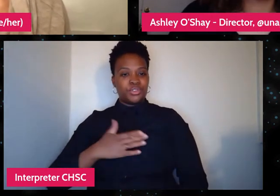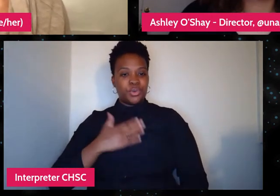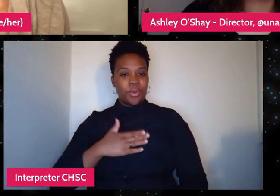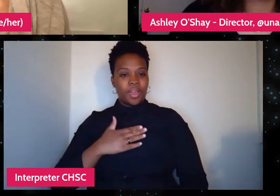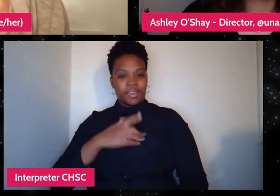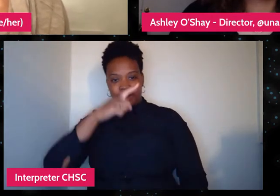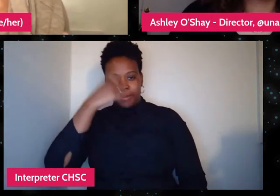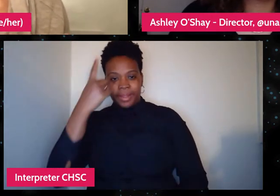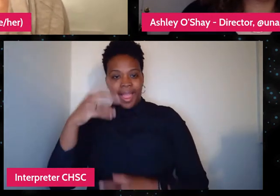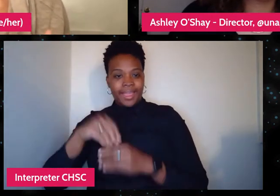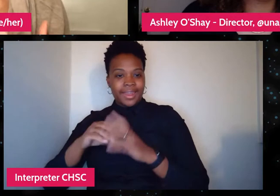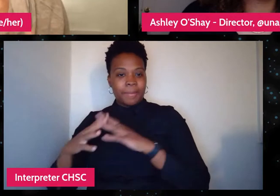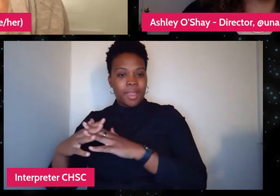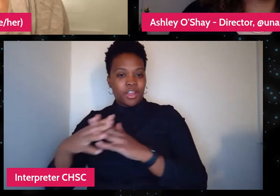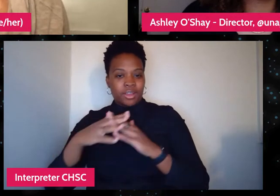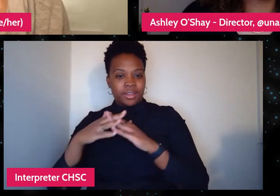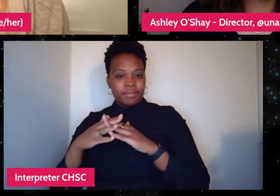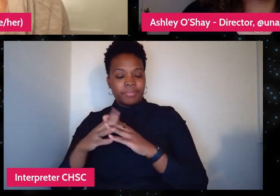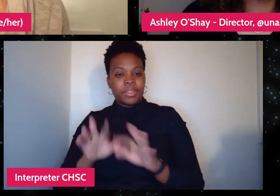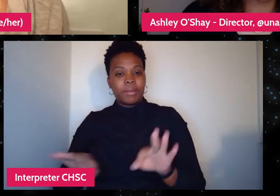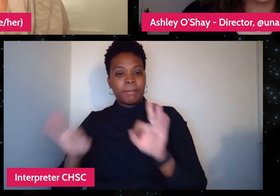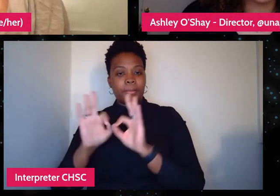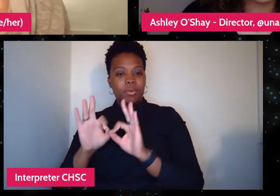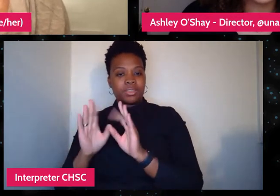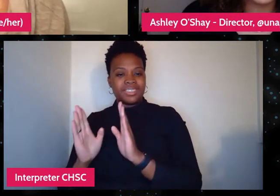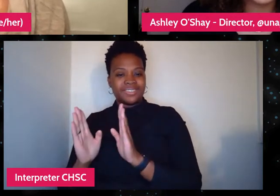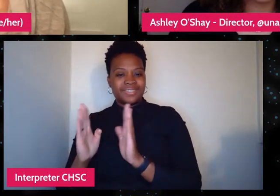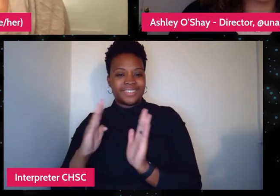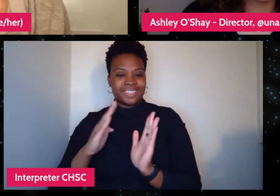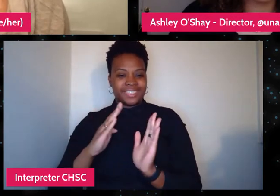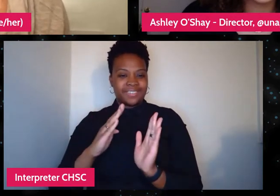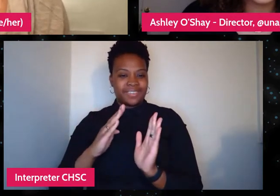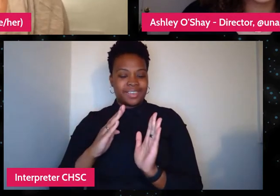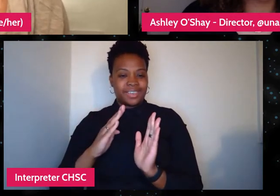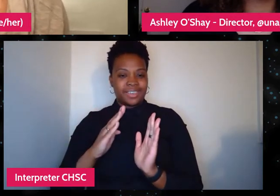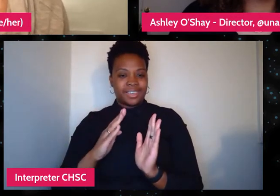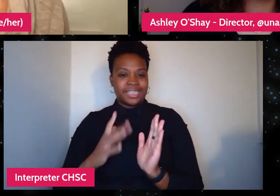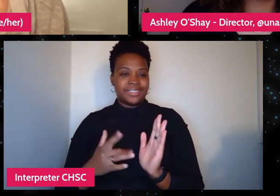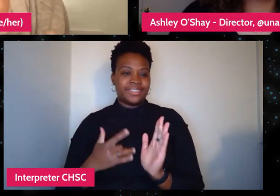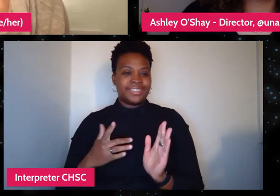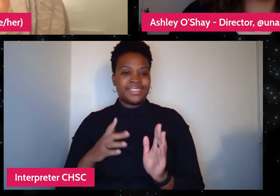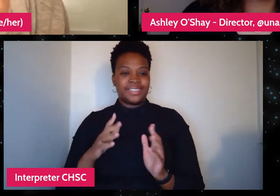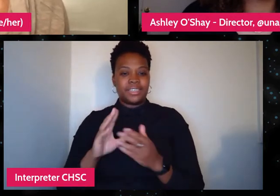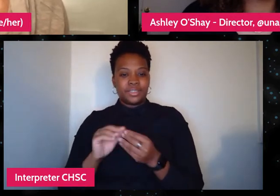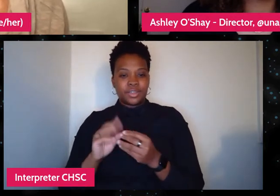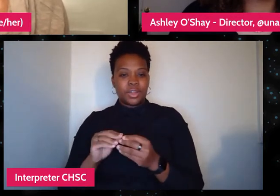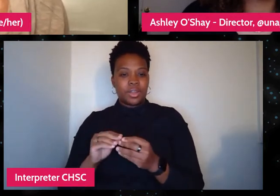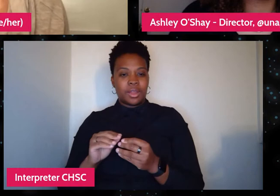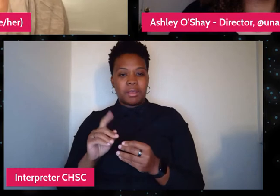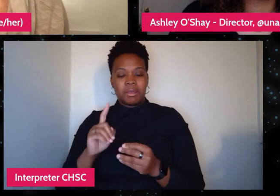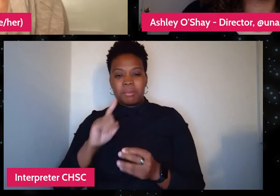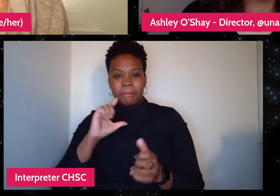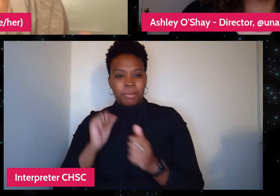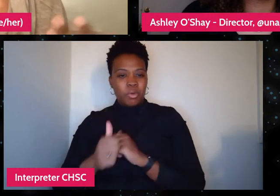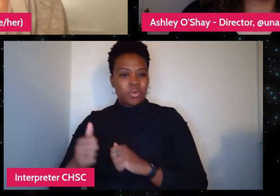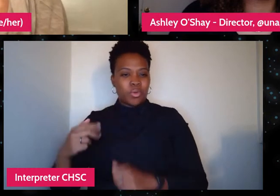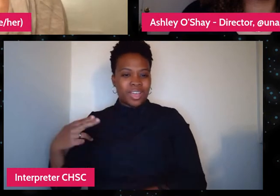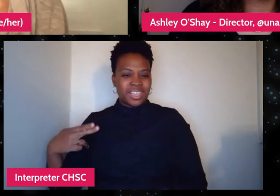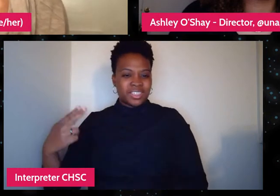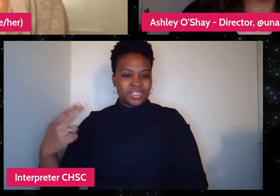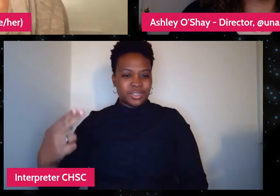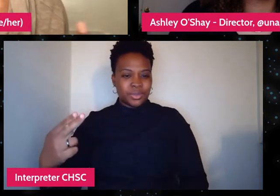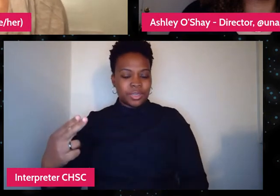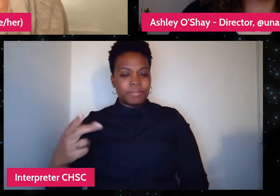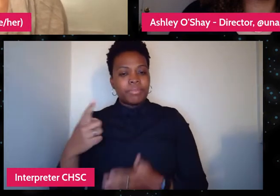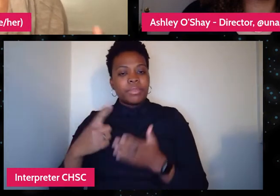and the importance of shifting away from these sensationalized narratives and brutal history only. What